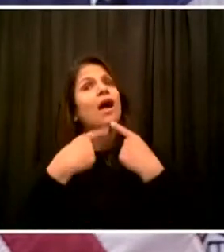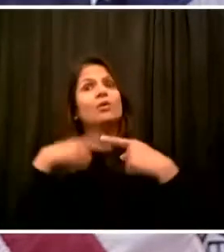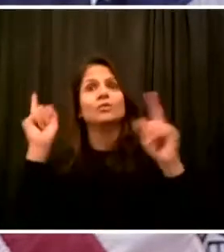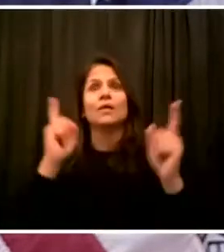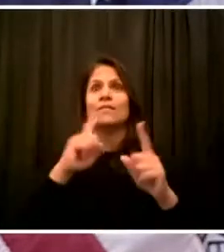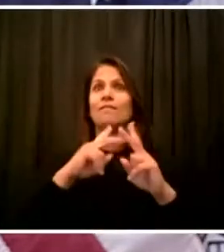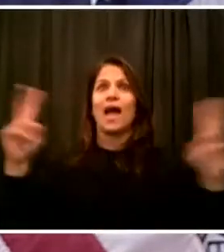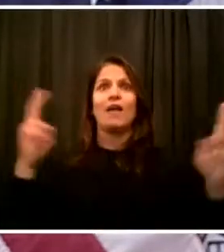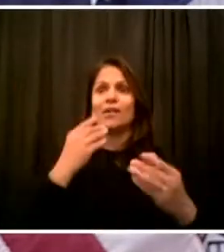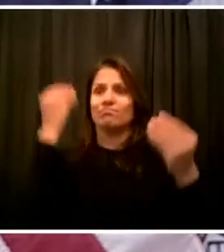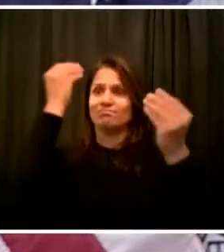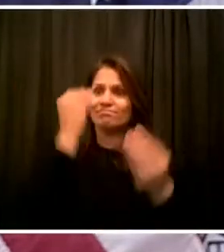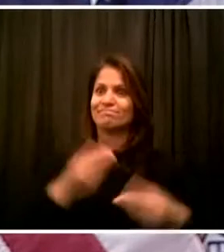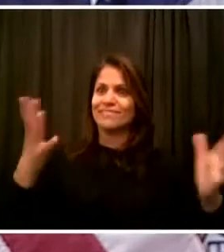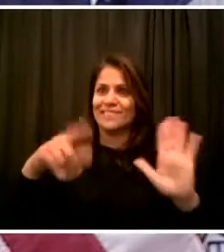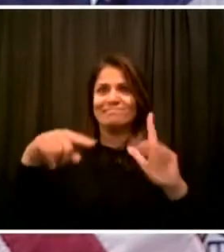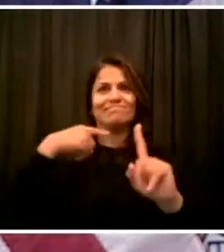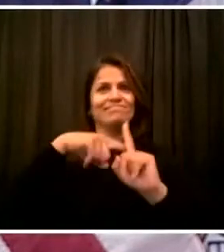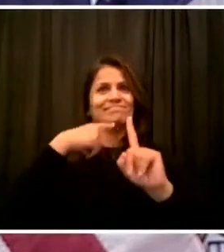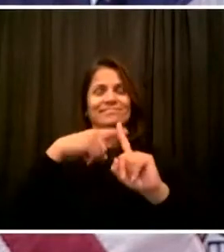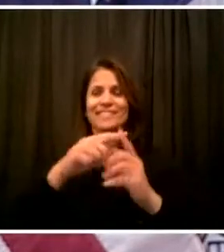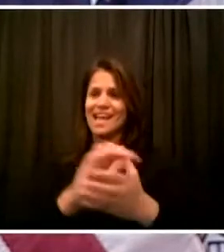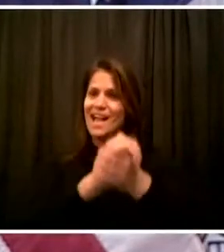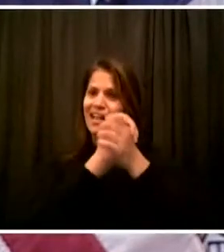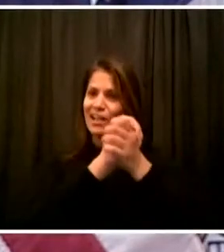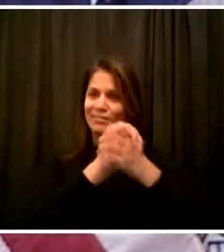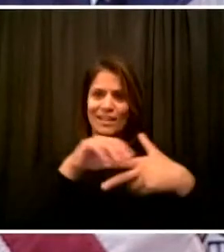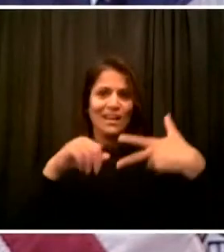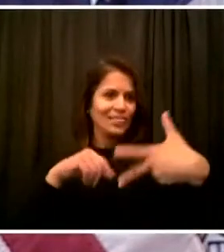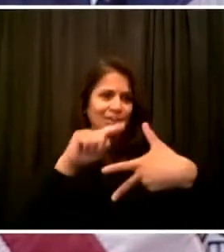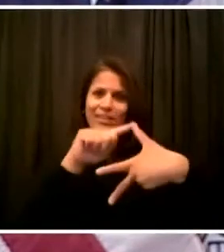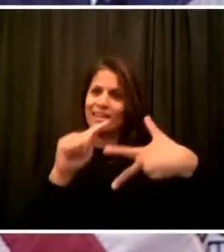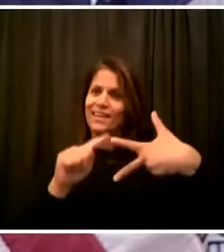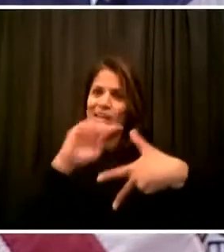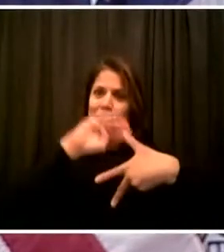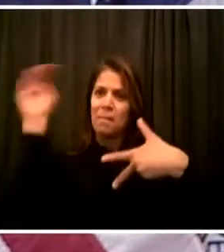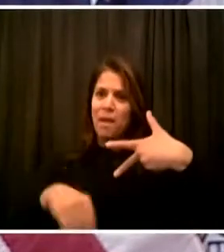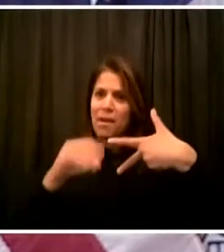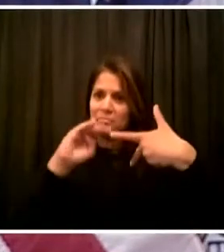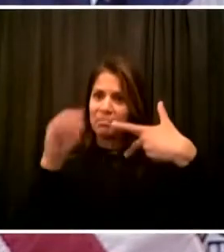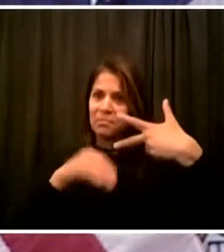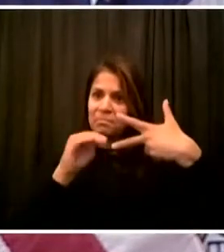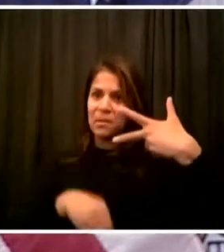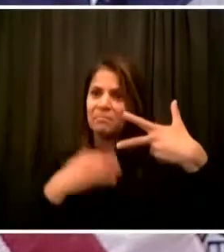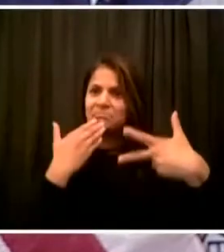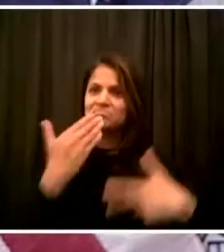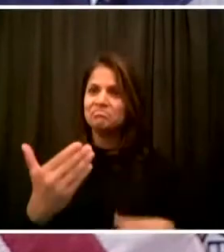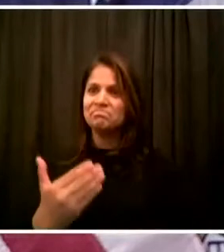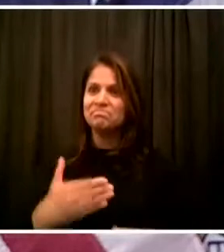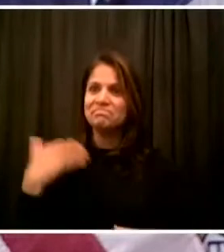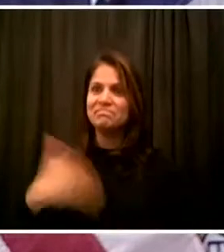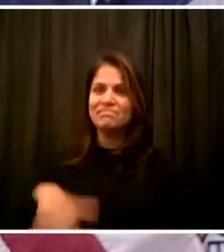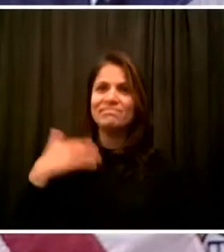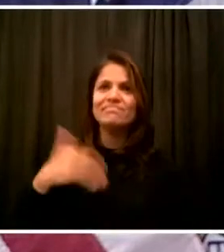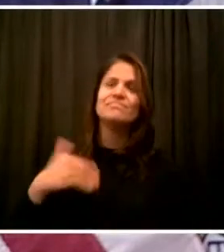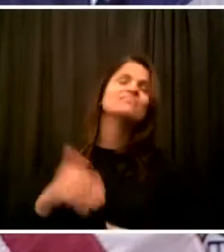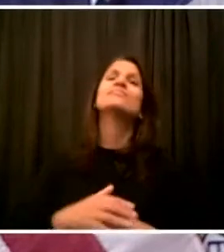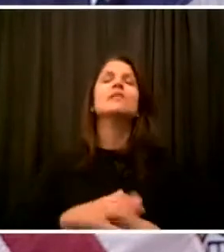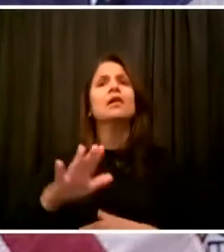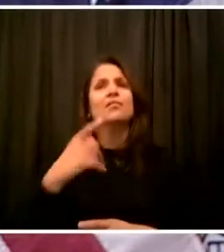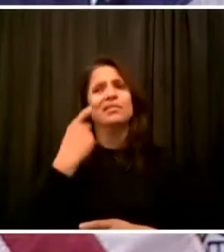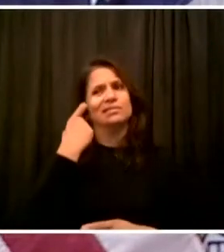city. Thank you. Now, you've recently had a few more days with all three indicators coming down. How does